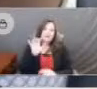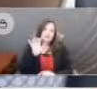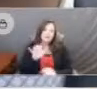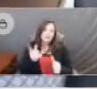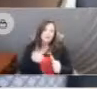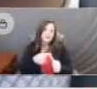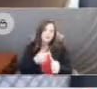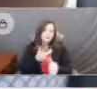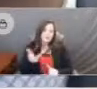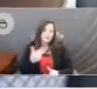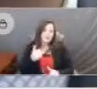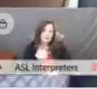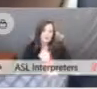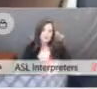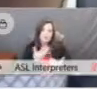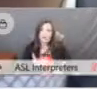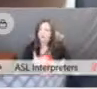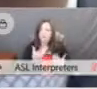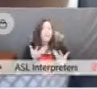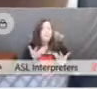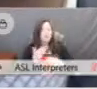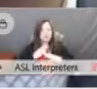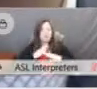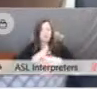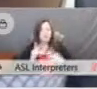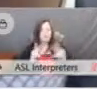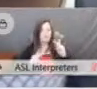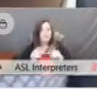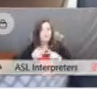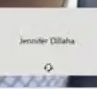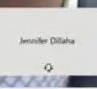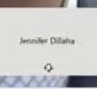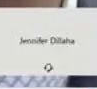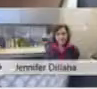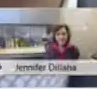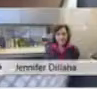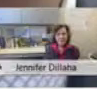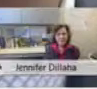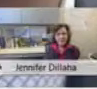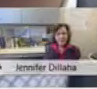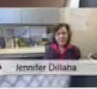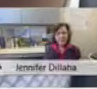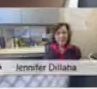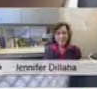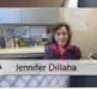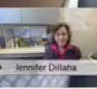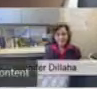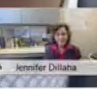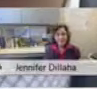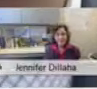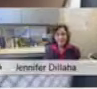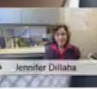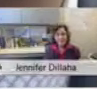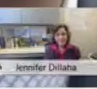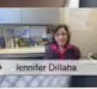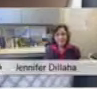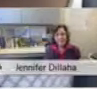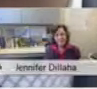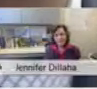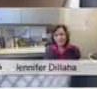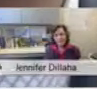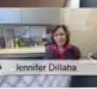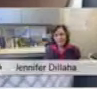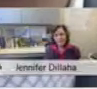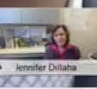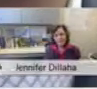we want. We want to keep people from getting sick, and we want to keep people from dying of this. If it does turn out that it